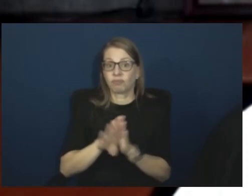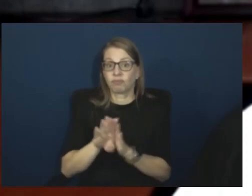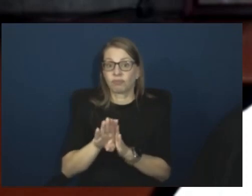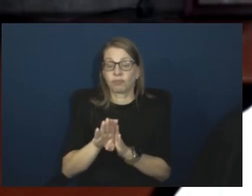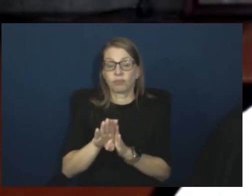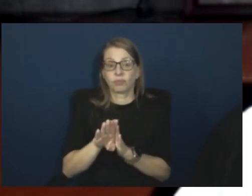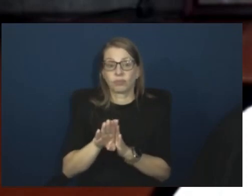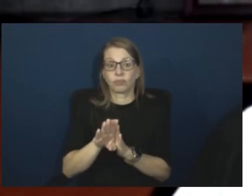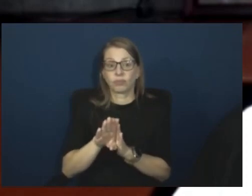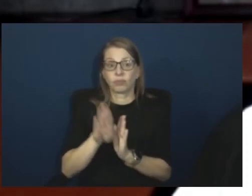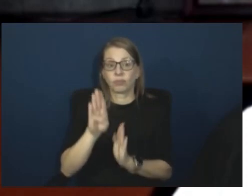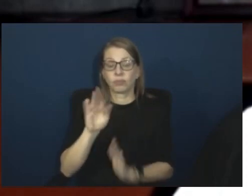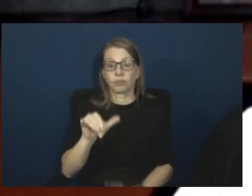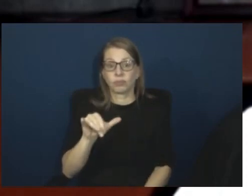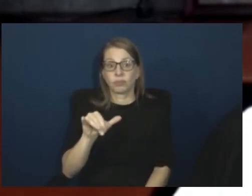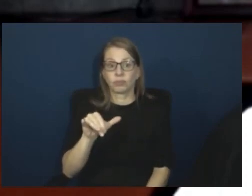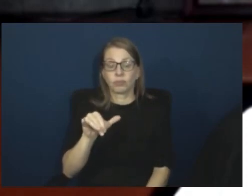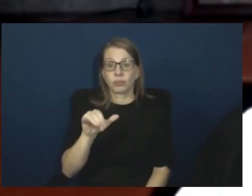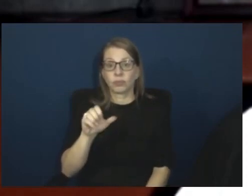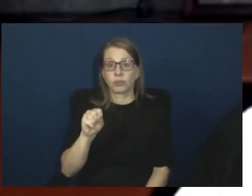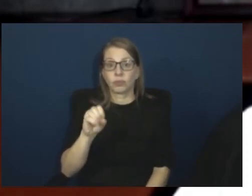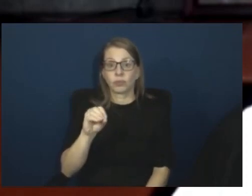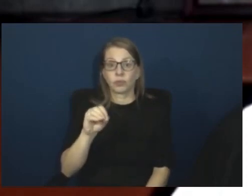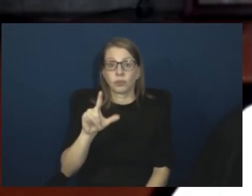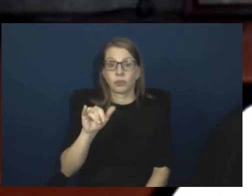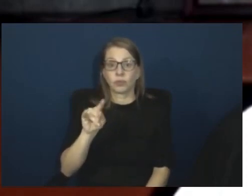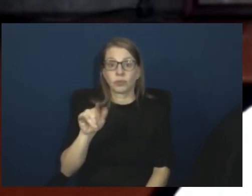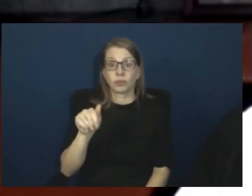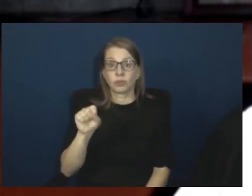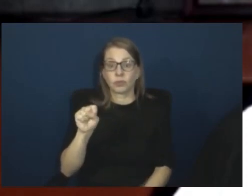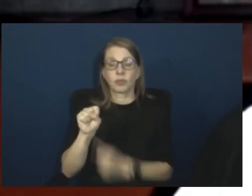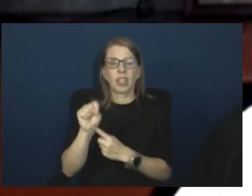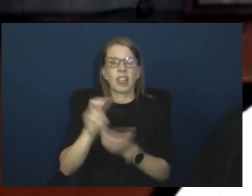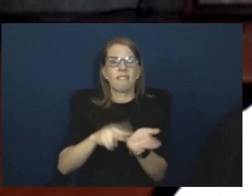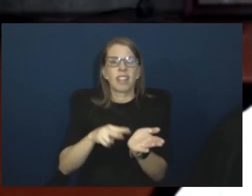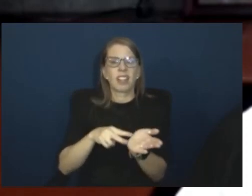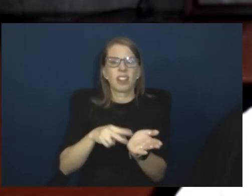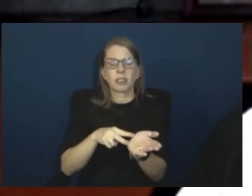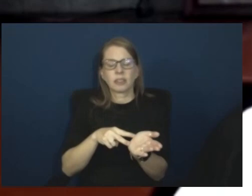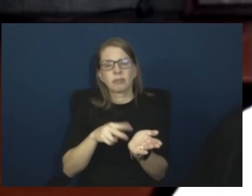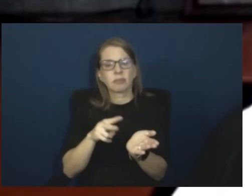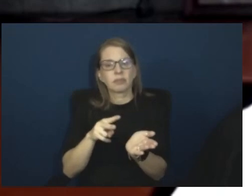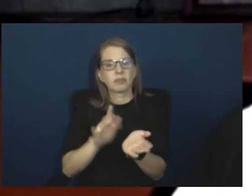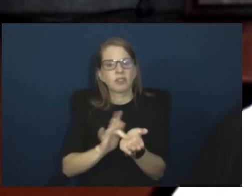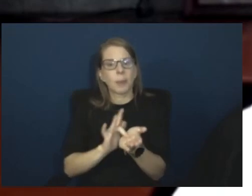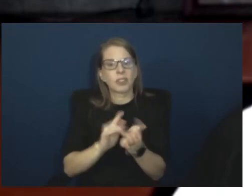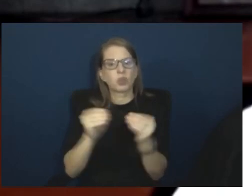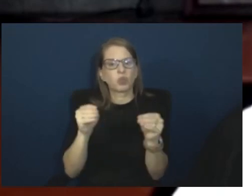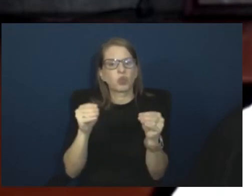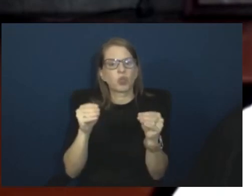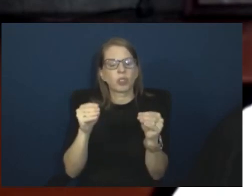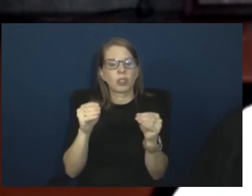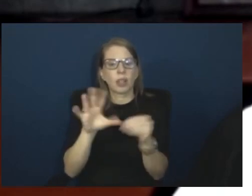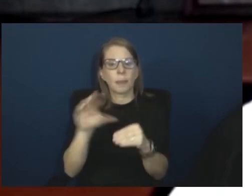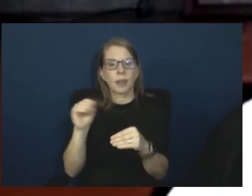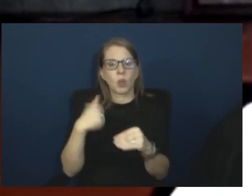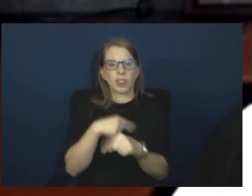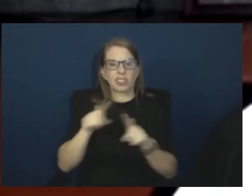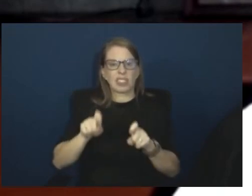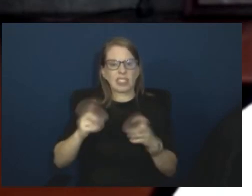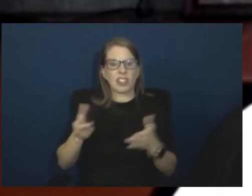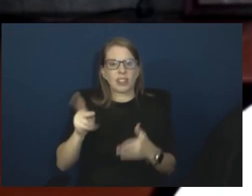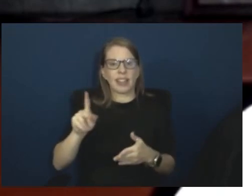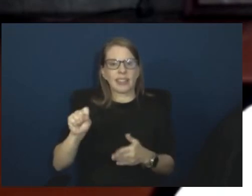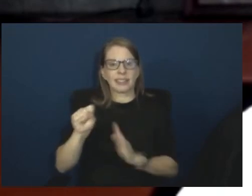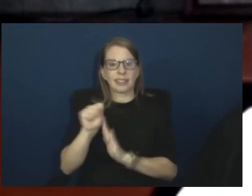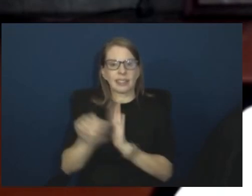by Zoetis. It's a veterinary pharmaceutical company. And we tested it actually here at Kansas State in a